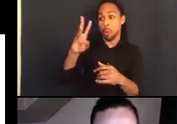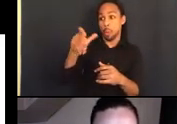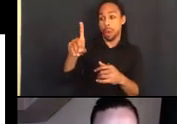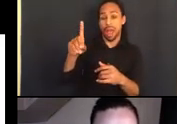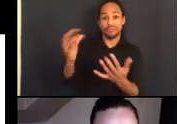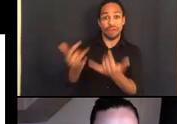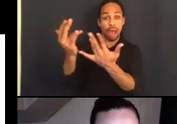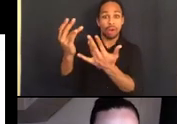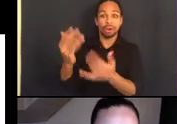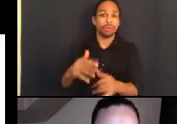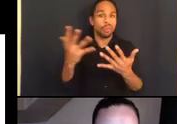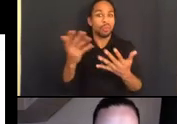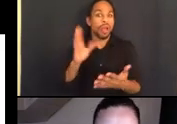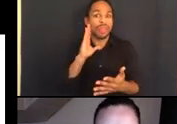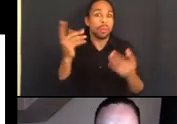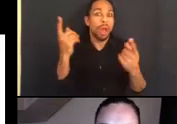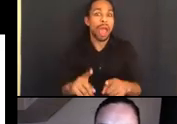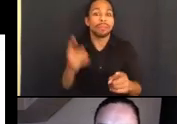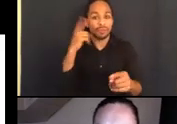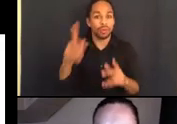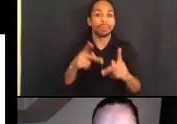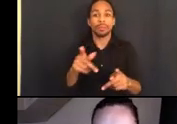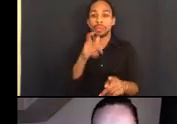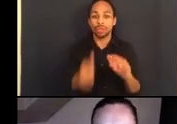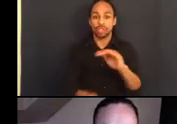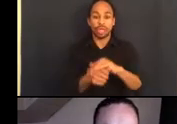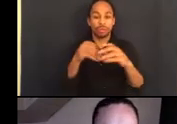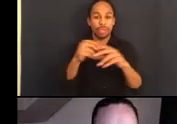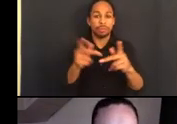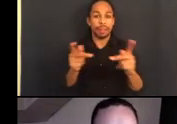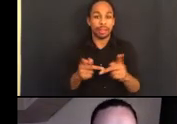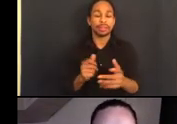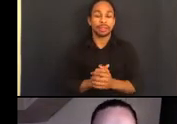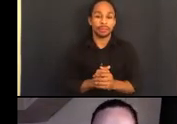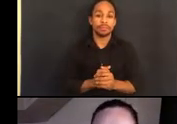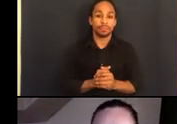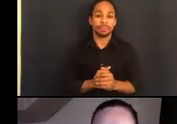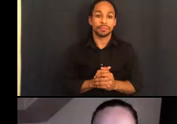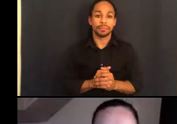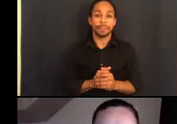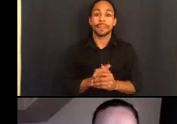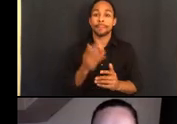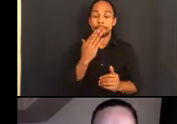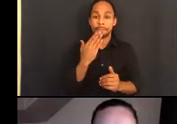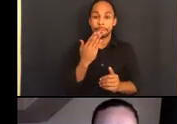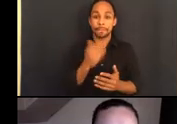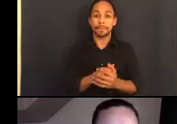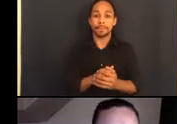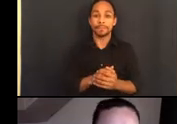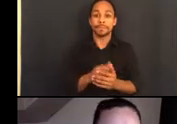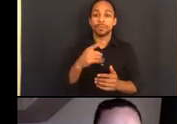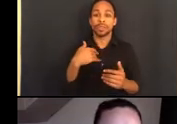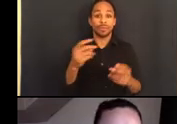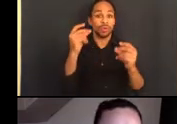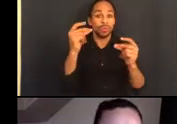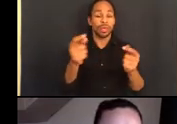sheltering in place. It also Thank you. Thank you very much. Thank you so much. And we have a quick